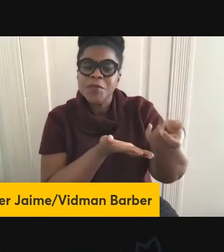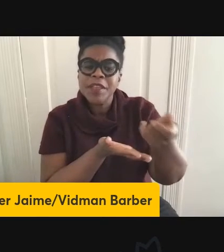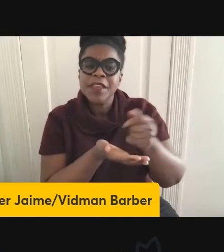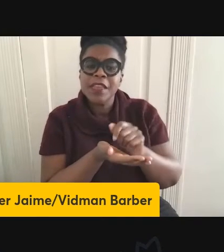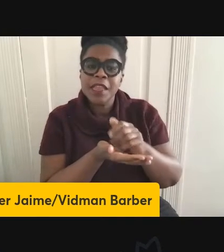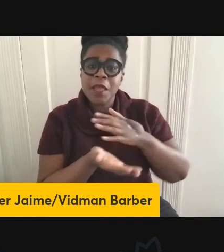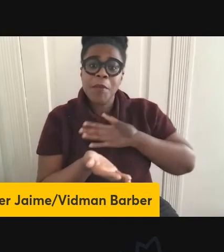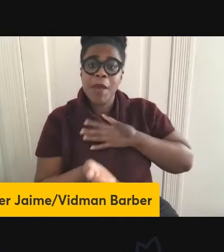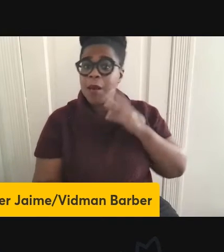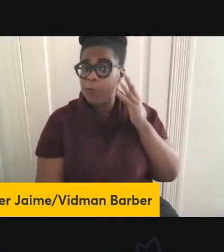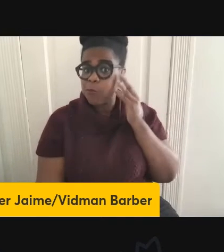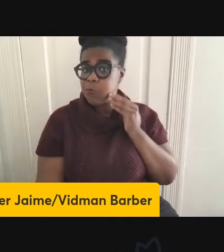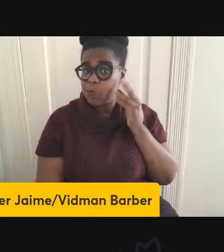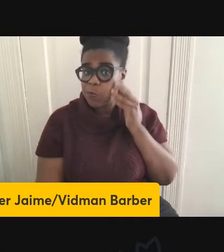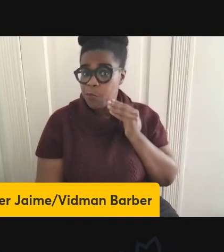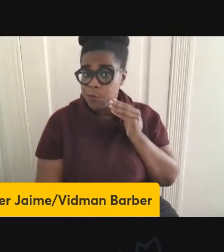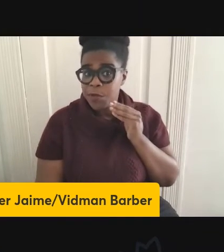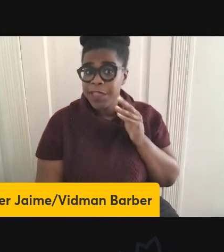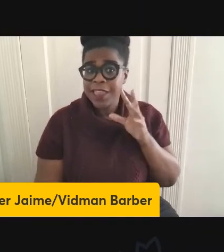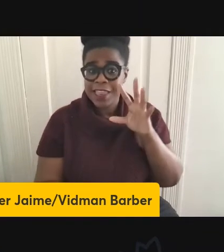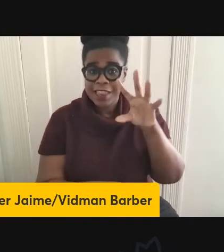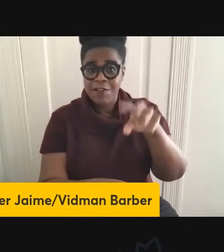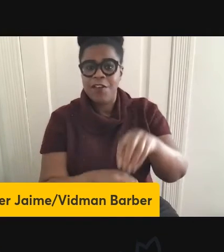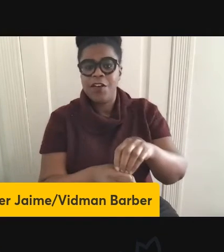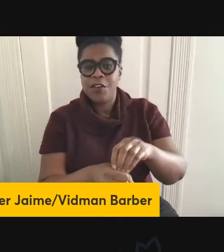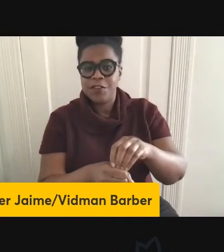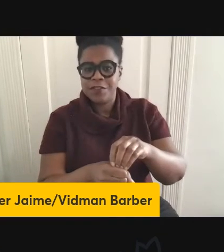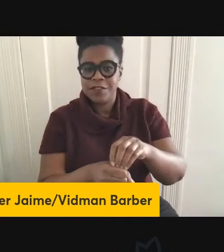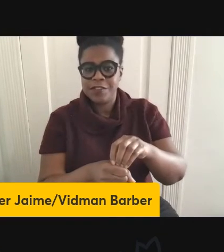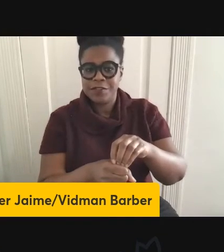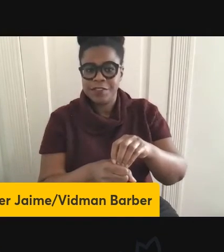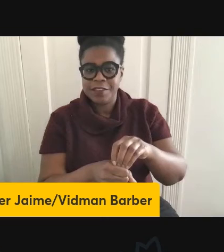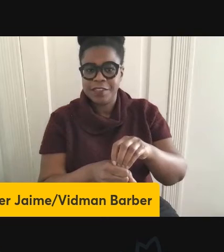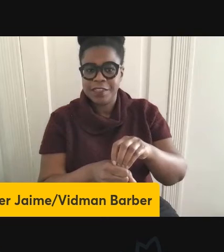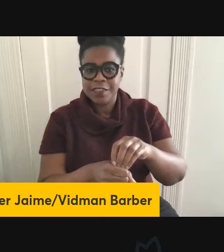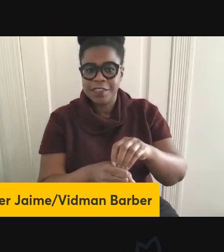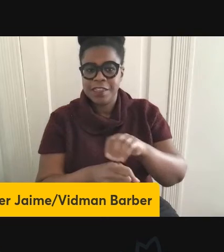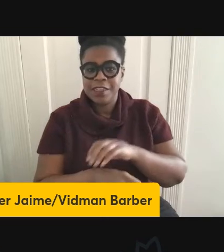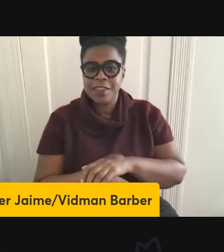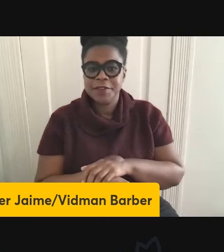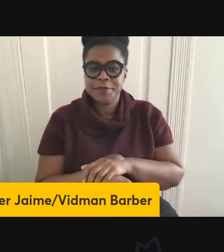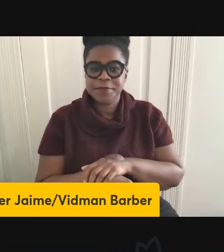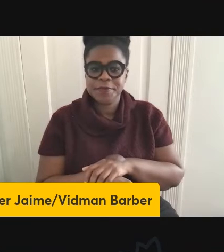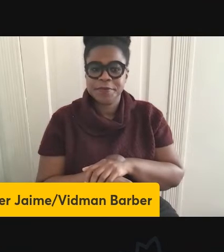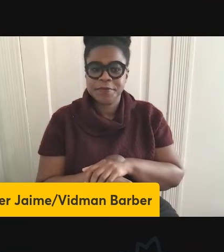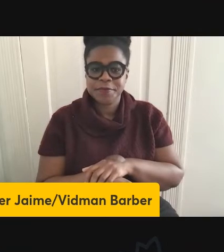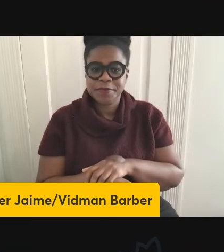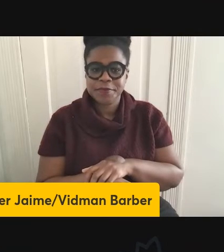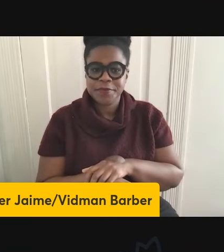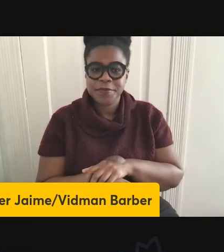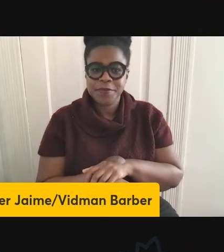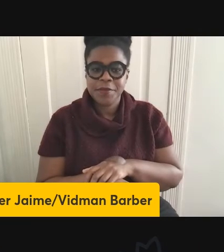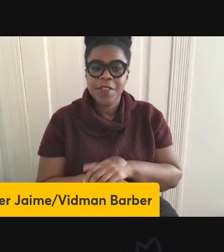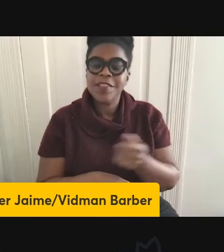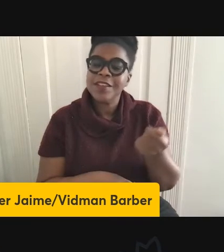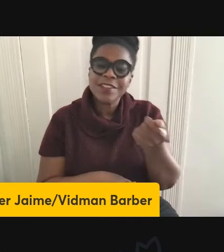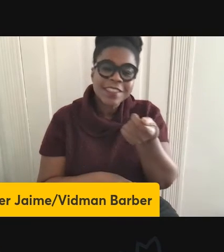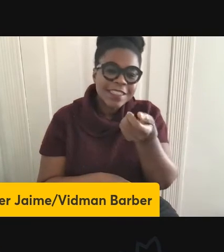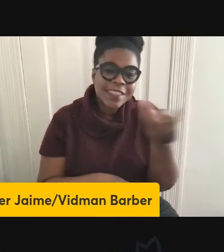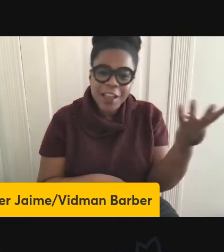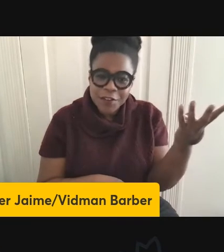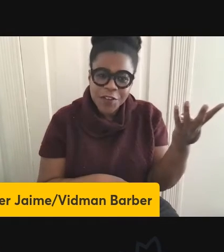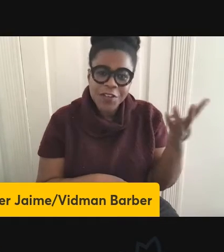my experience in getting into immunology. I think um, there were several things that